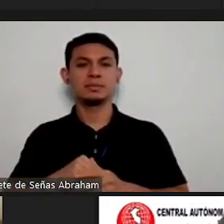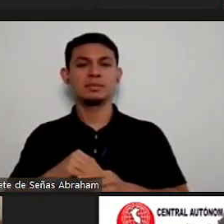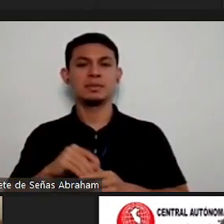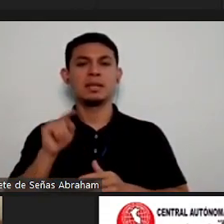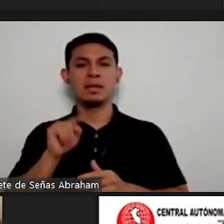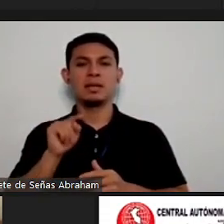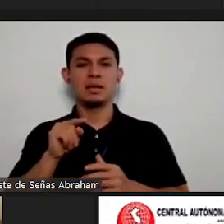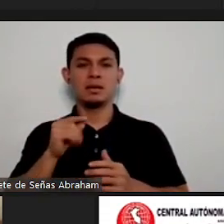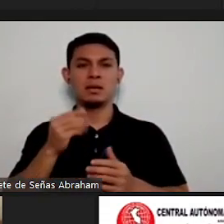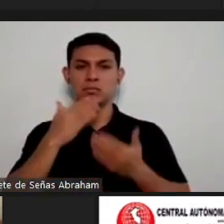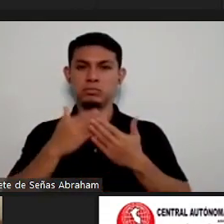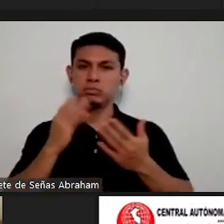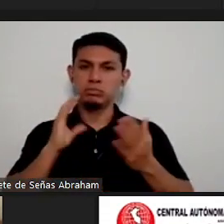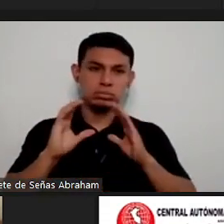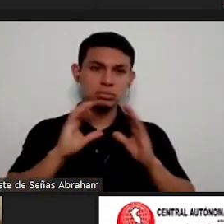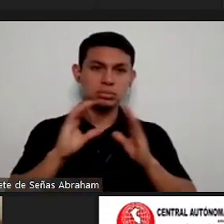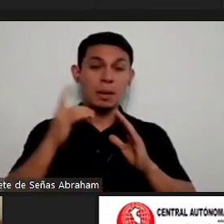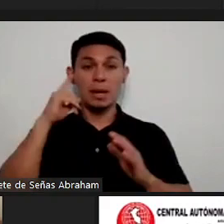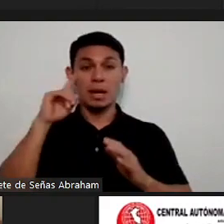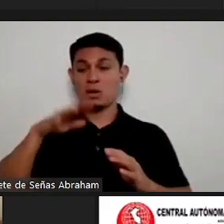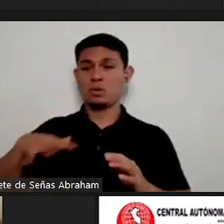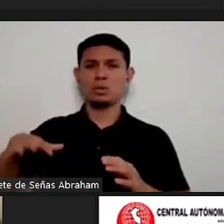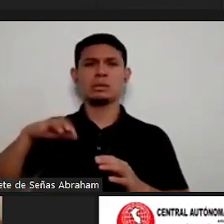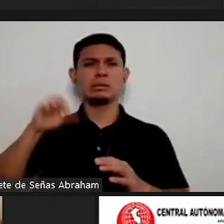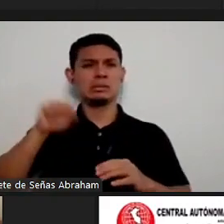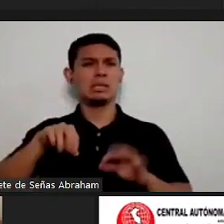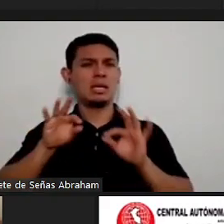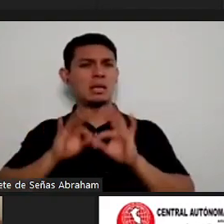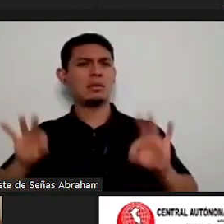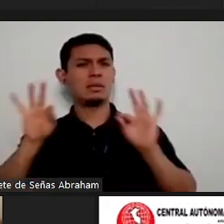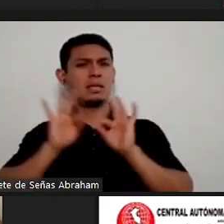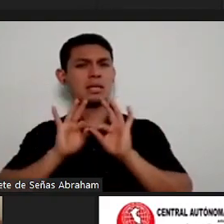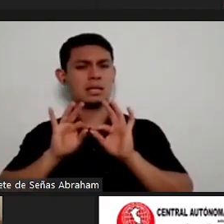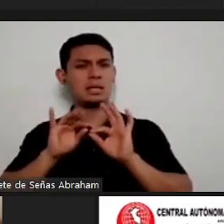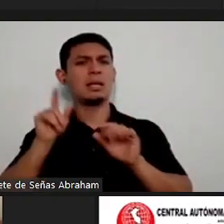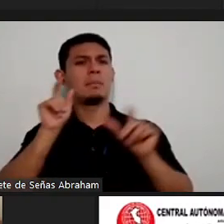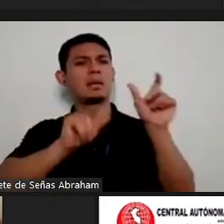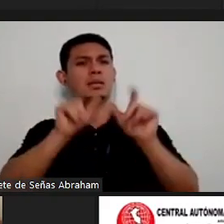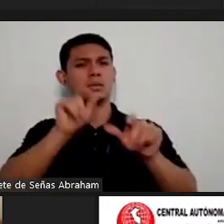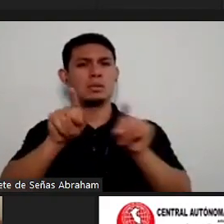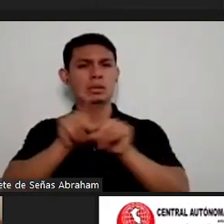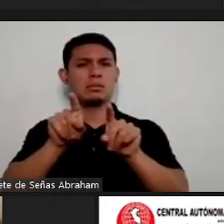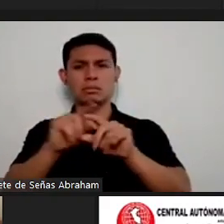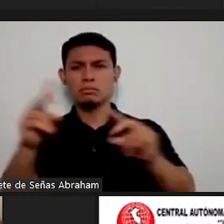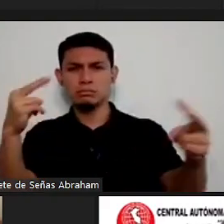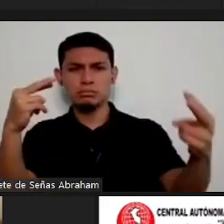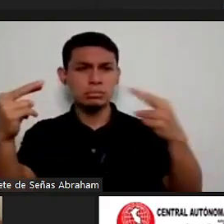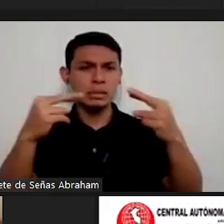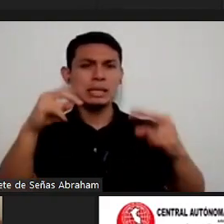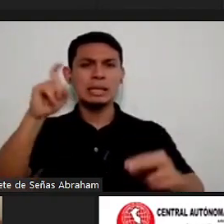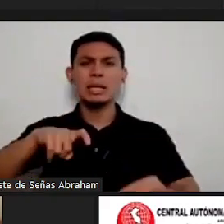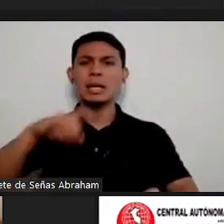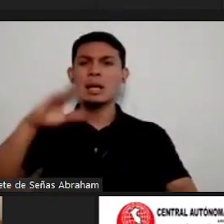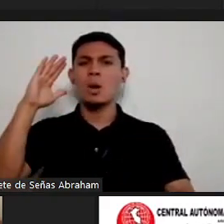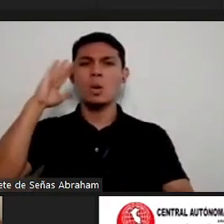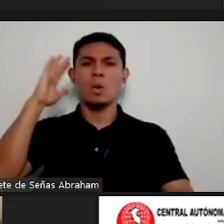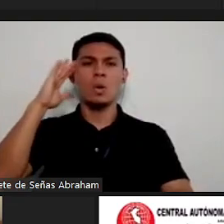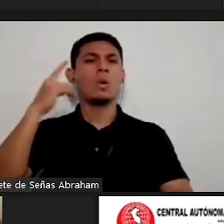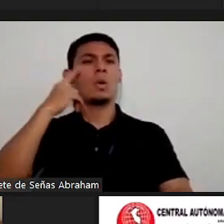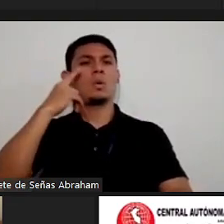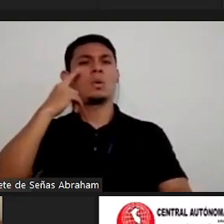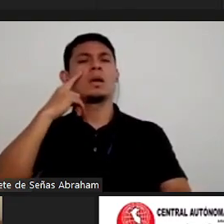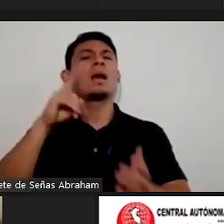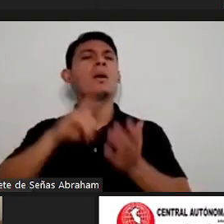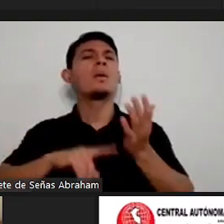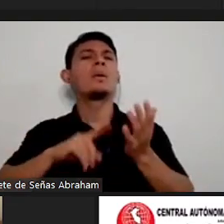and introduction uh would have for us very important for and for the public as well to know